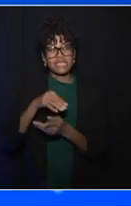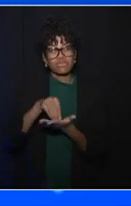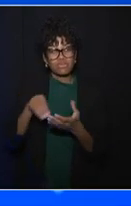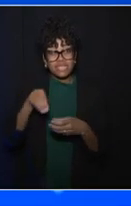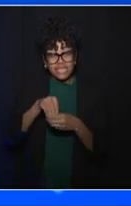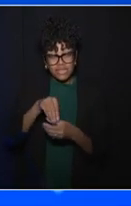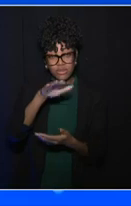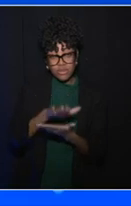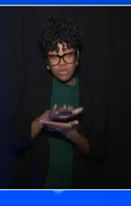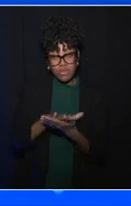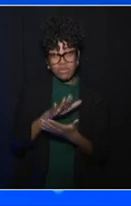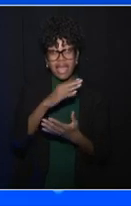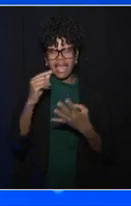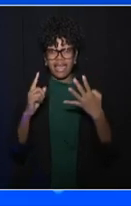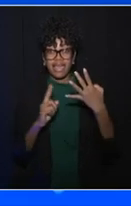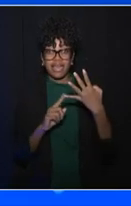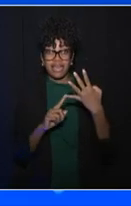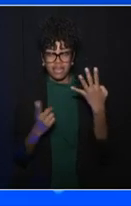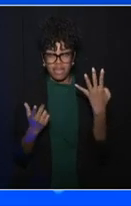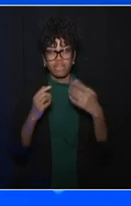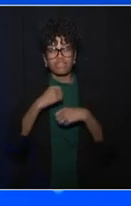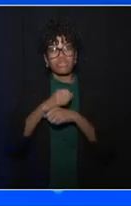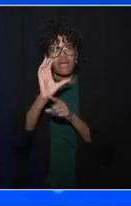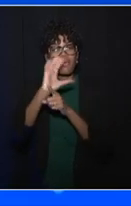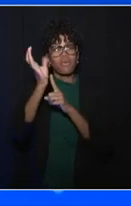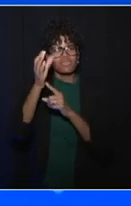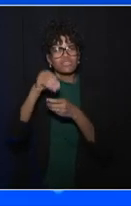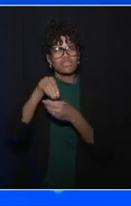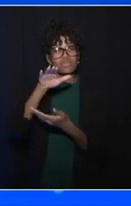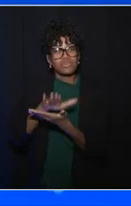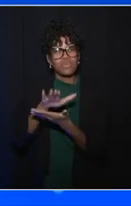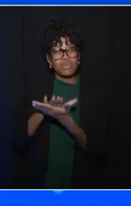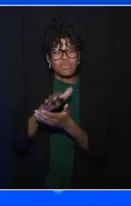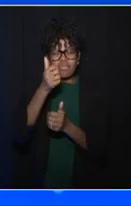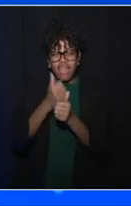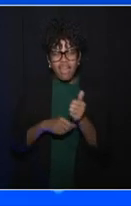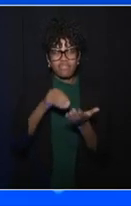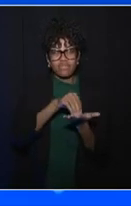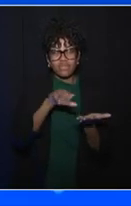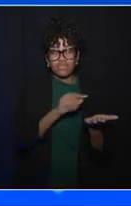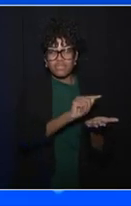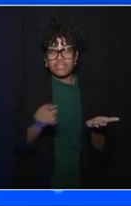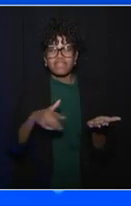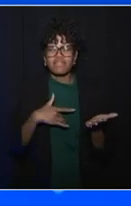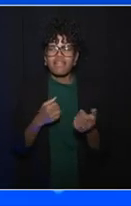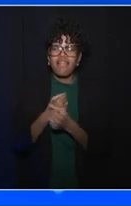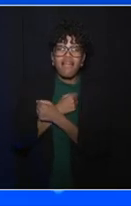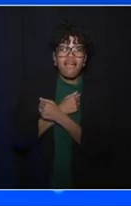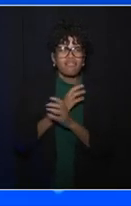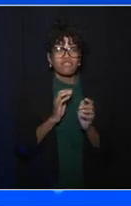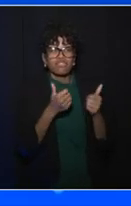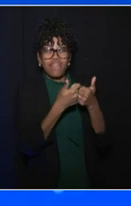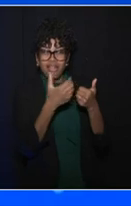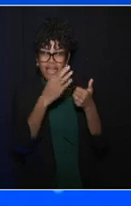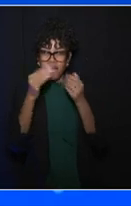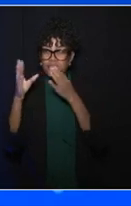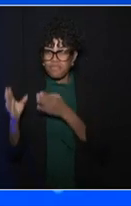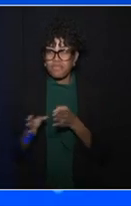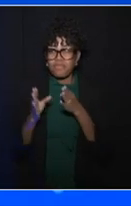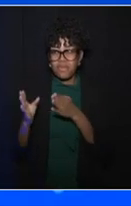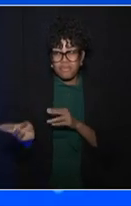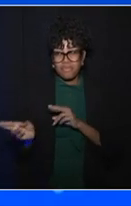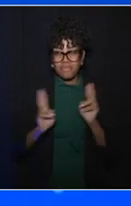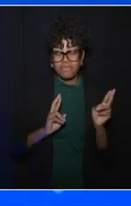school culture where every student feels loved, challenged, and prepared. In fact, I remember